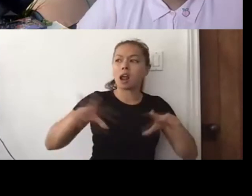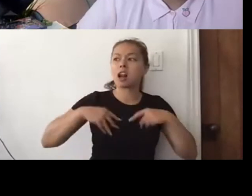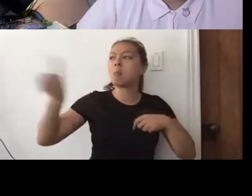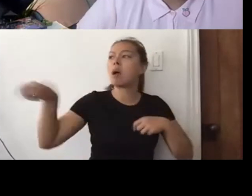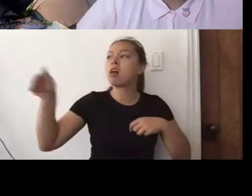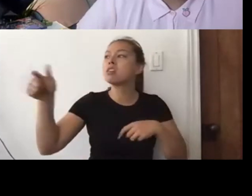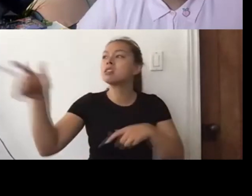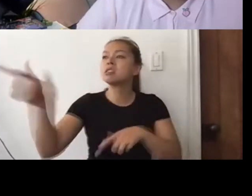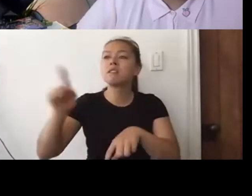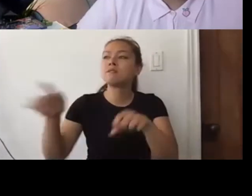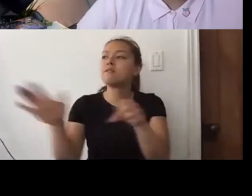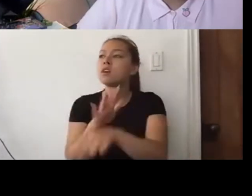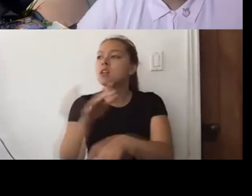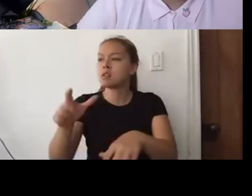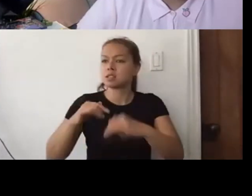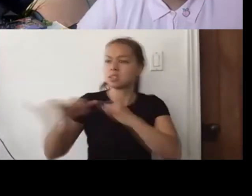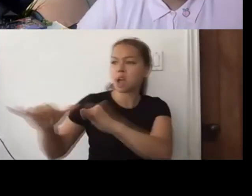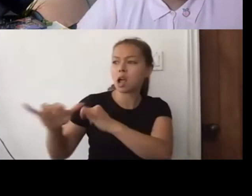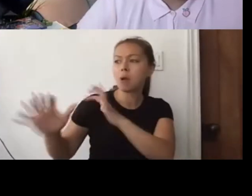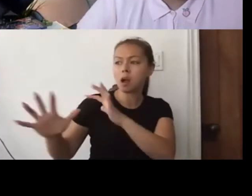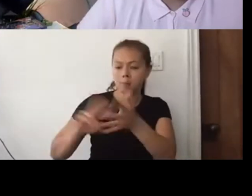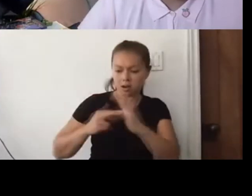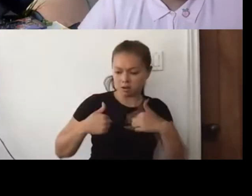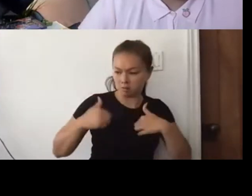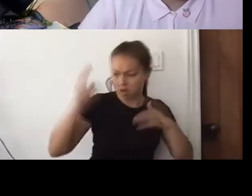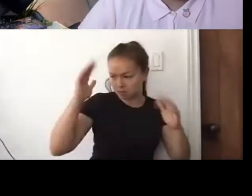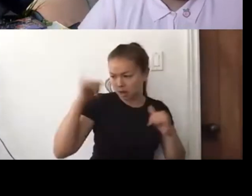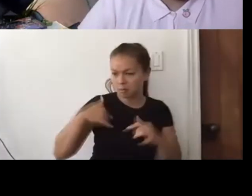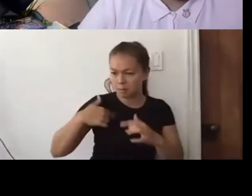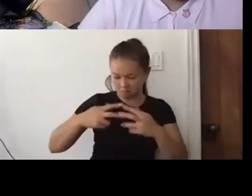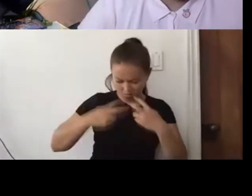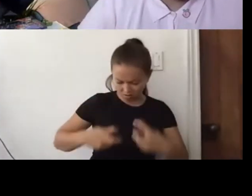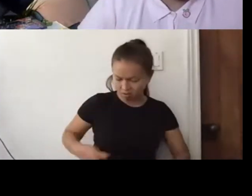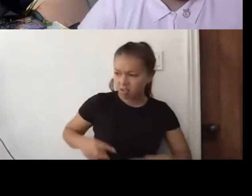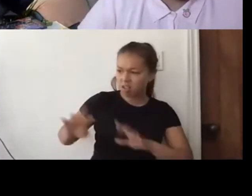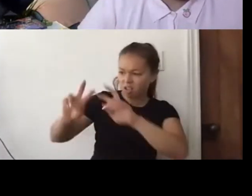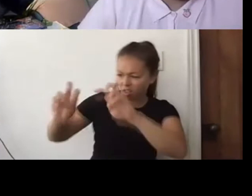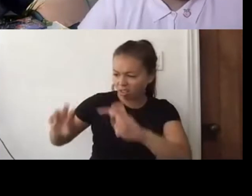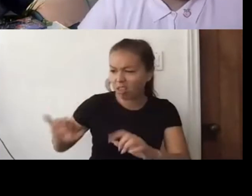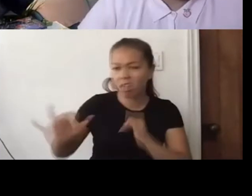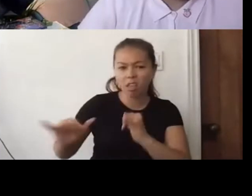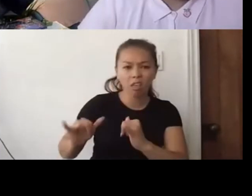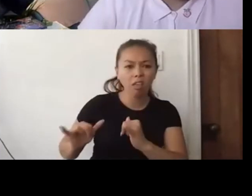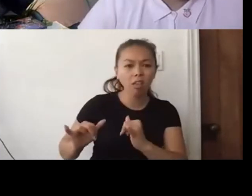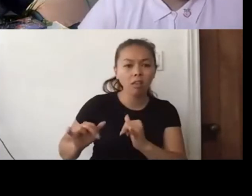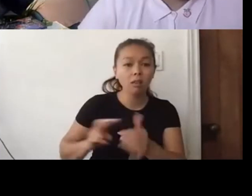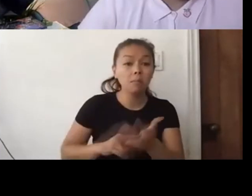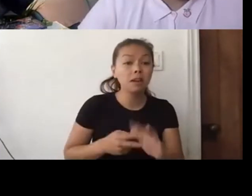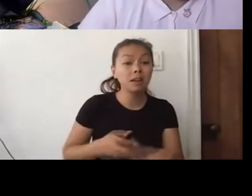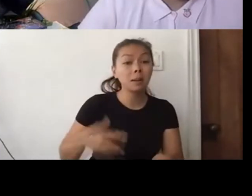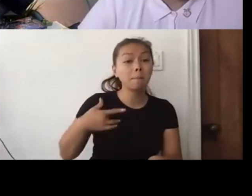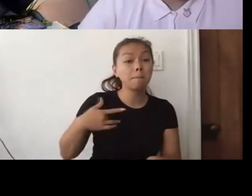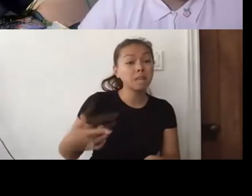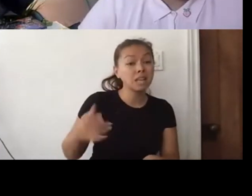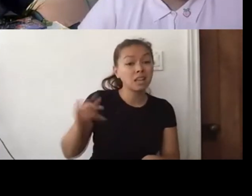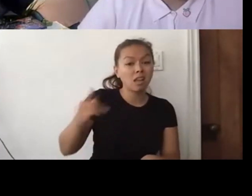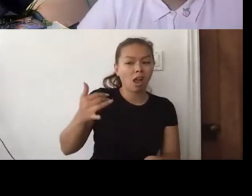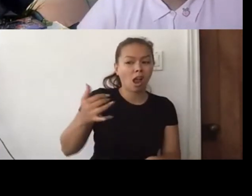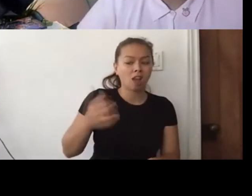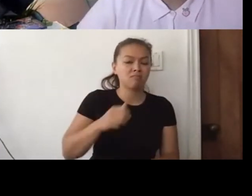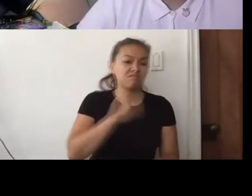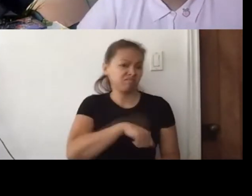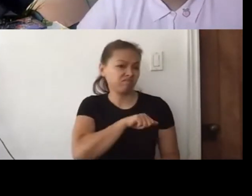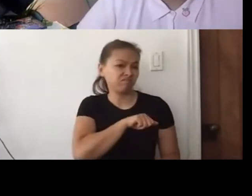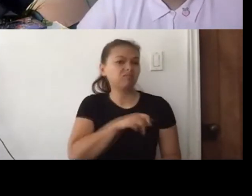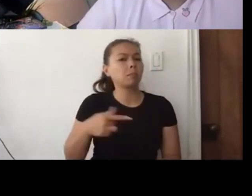what does that mean for myself and my own expectations of myself? And so it's oftentimes a scapegoat used to kind of